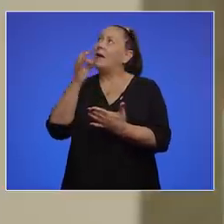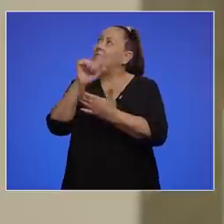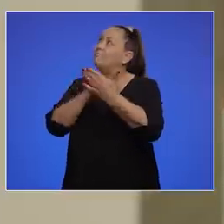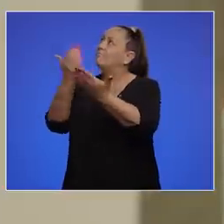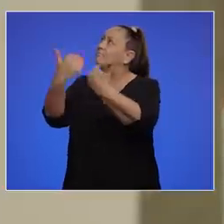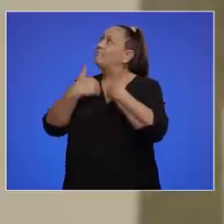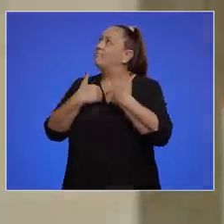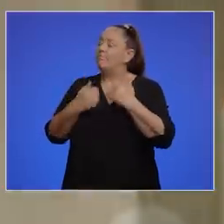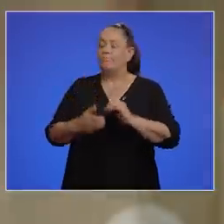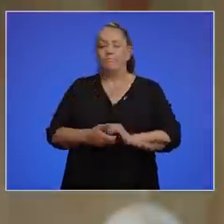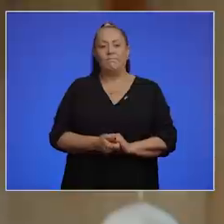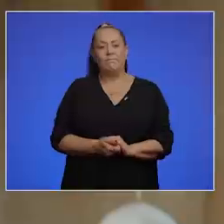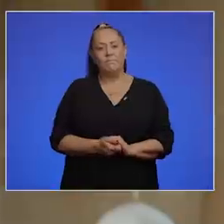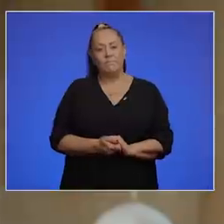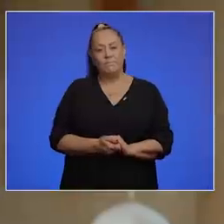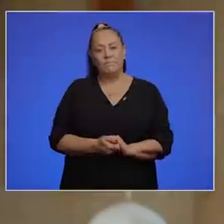and strength.